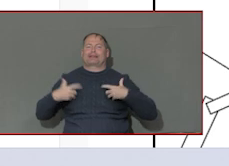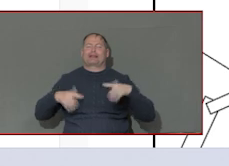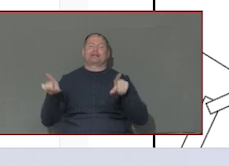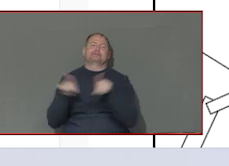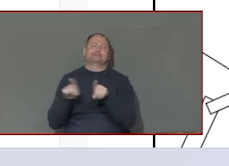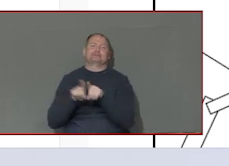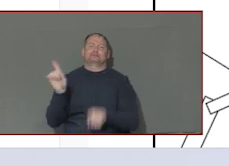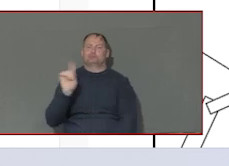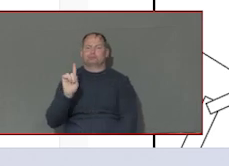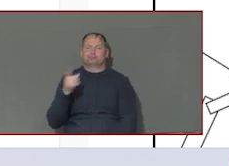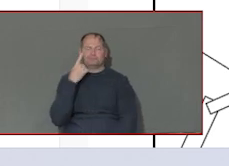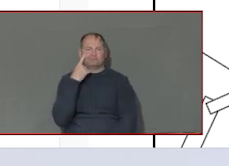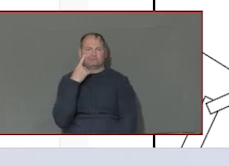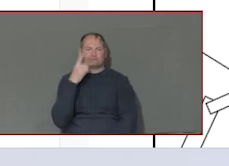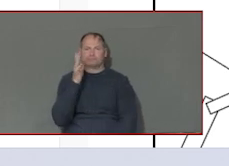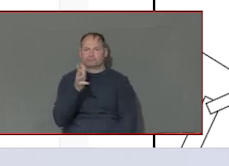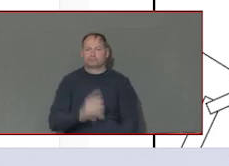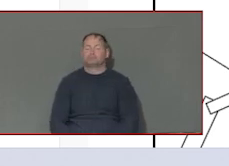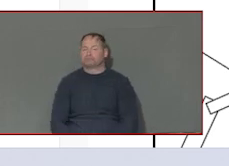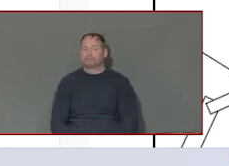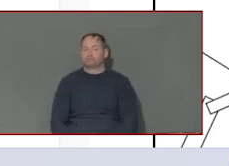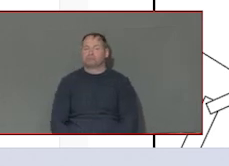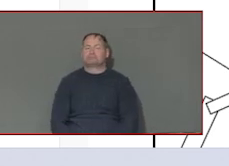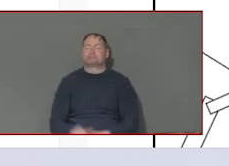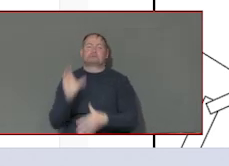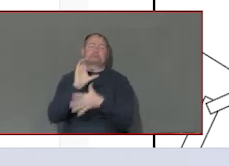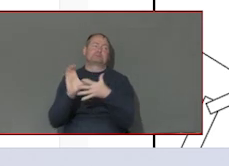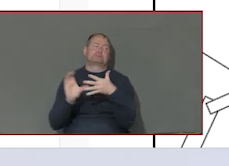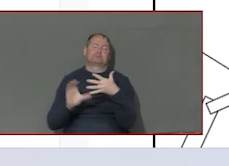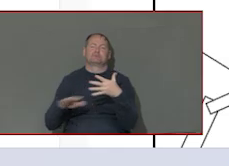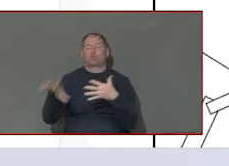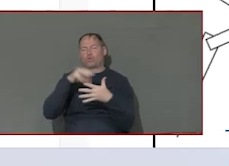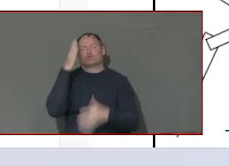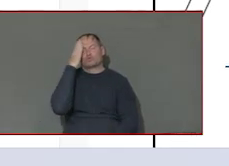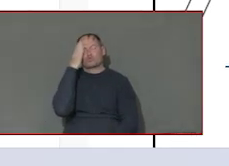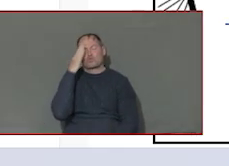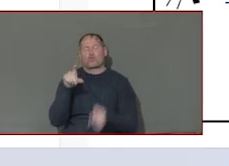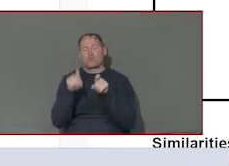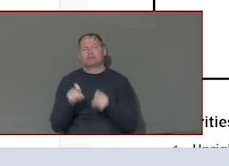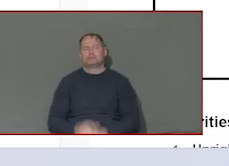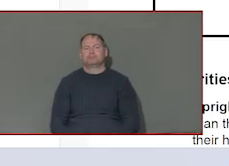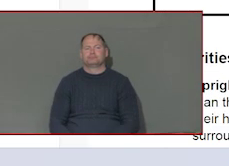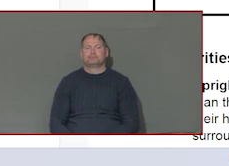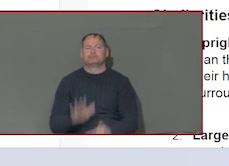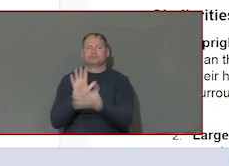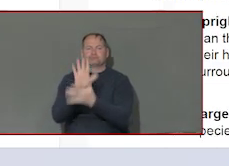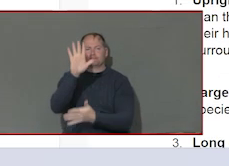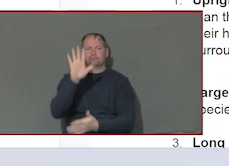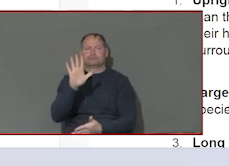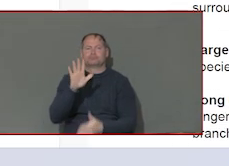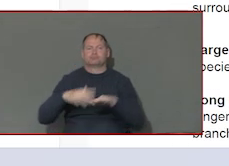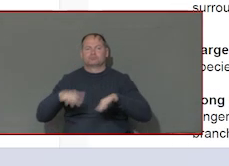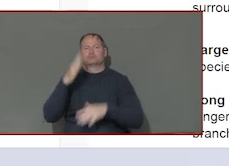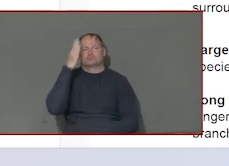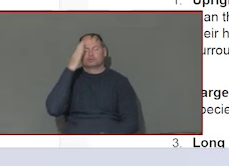primates. It is important that you know all of them. All 15 of them, you have to know